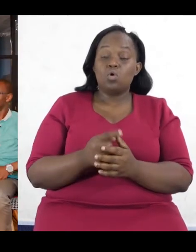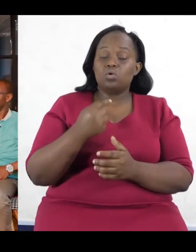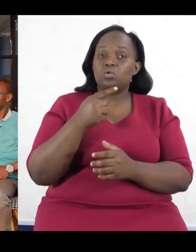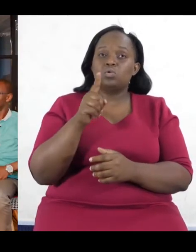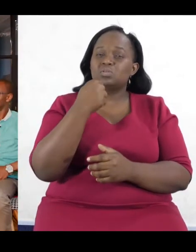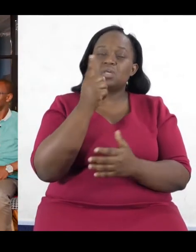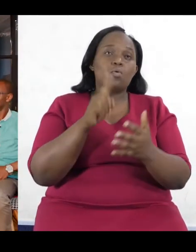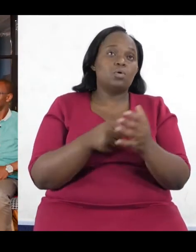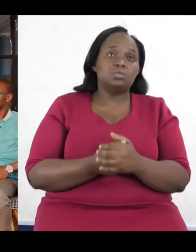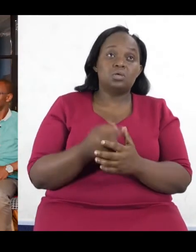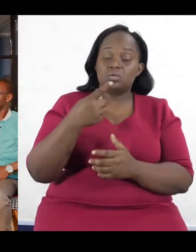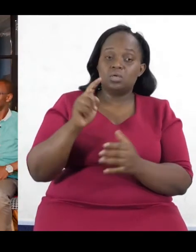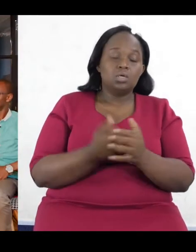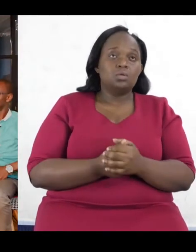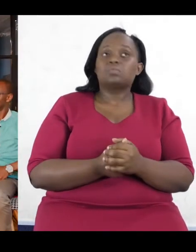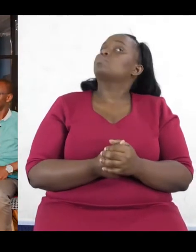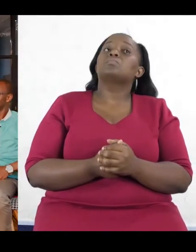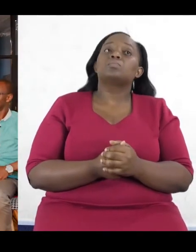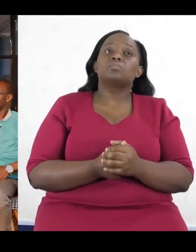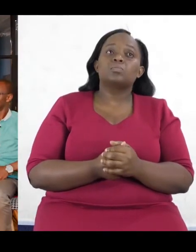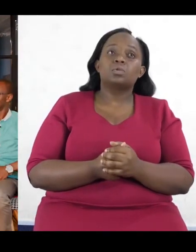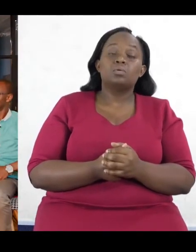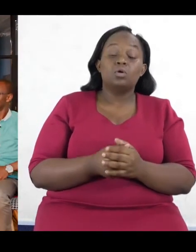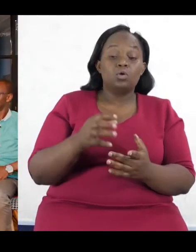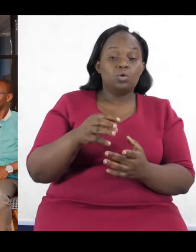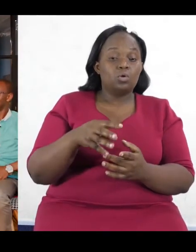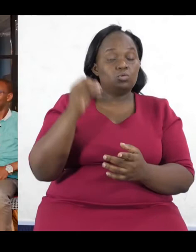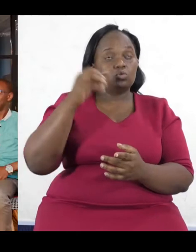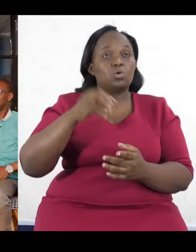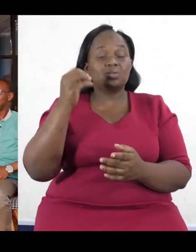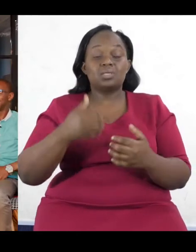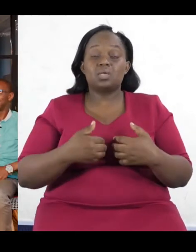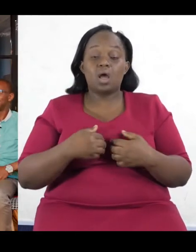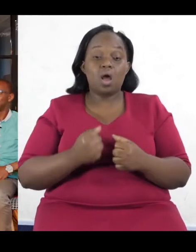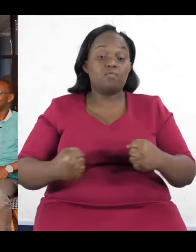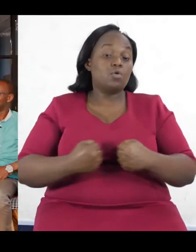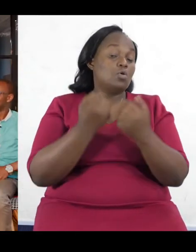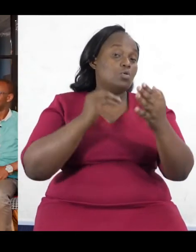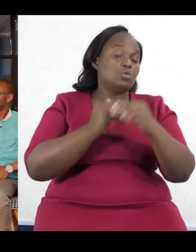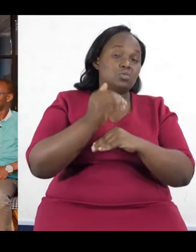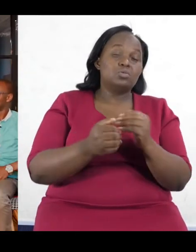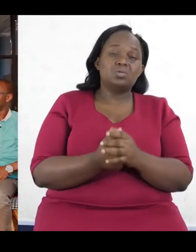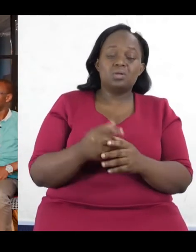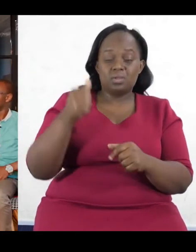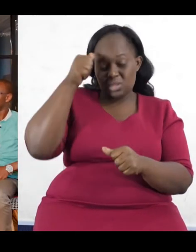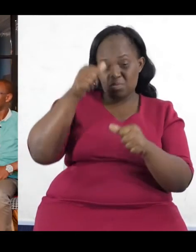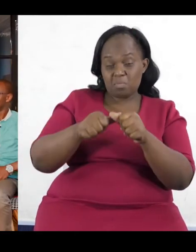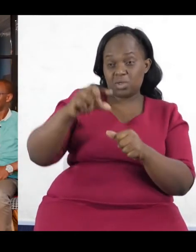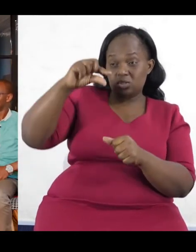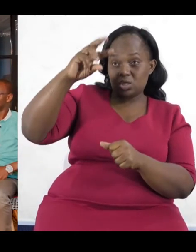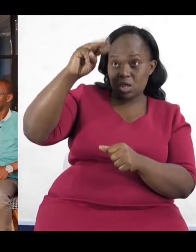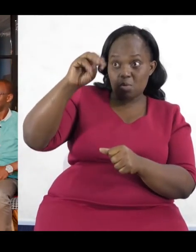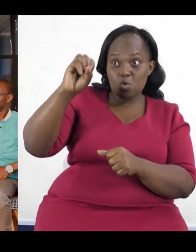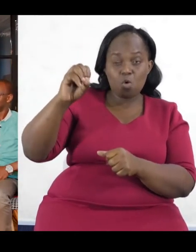right. I don't want to say that choices have consequences, but with the GMO, remember this is a genetically